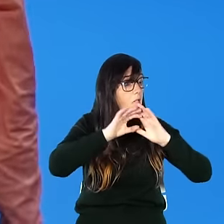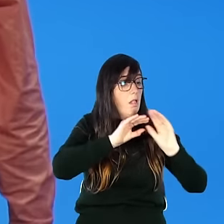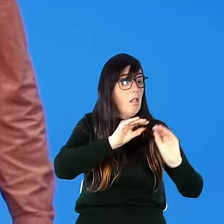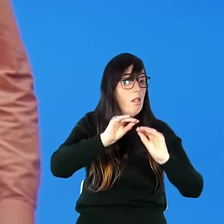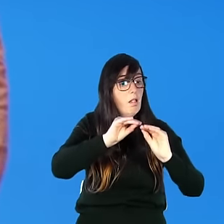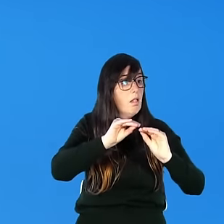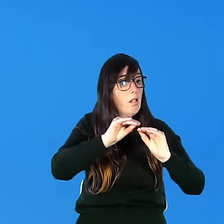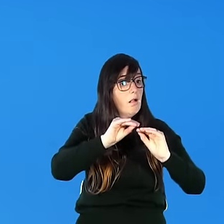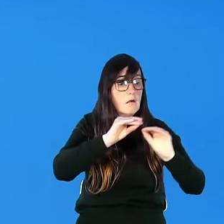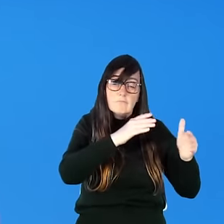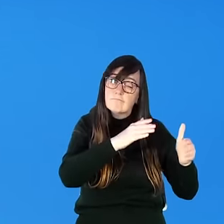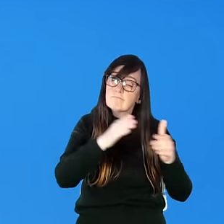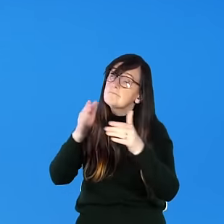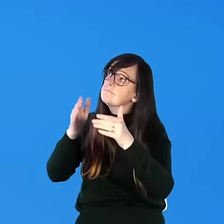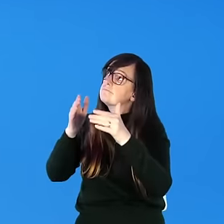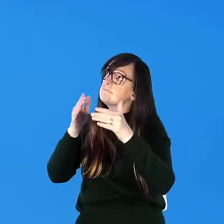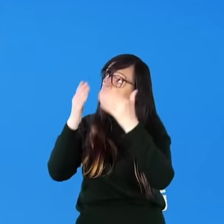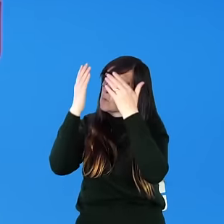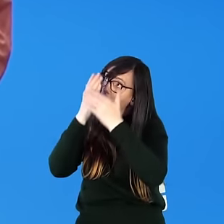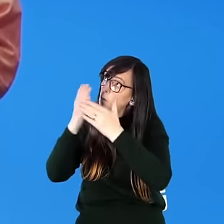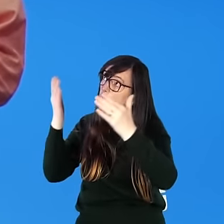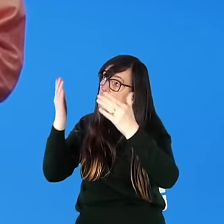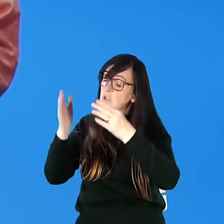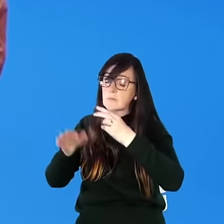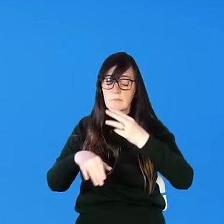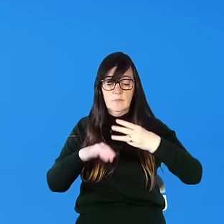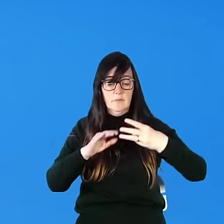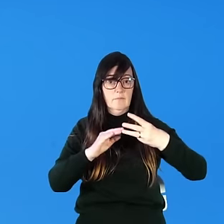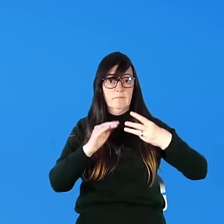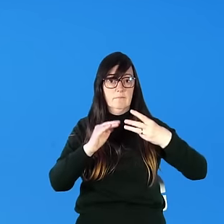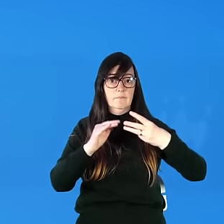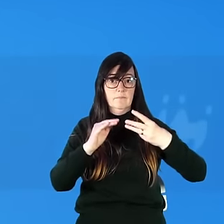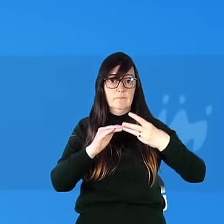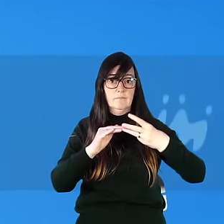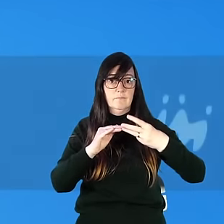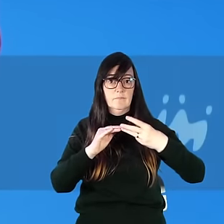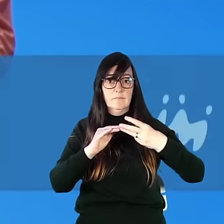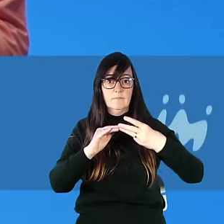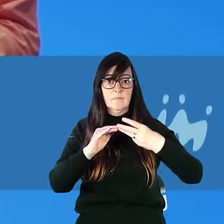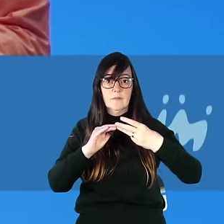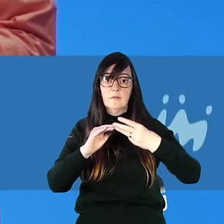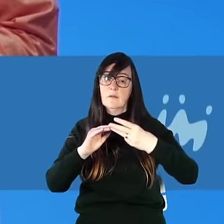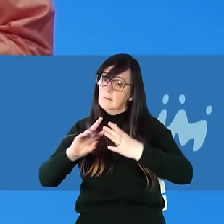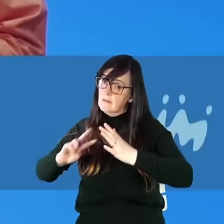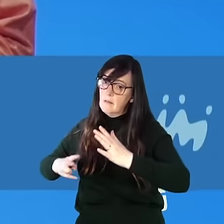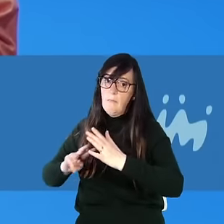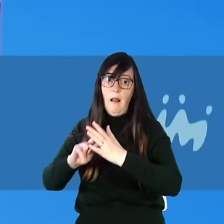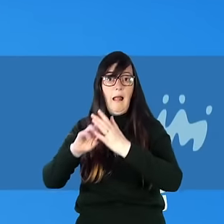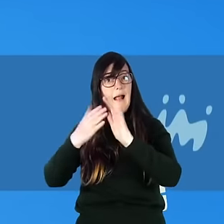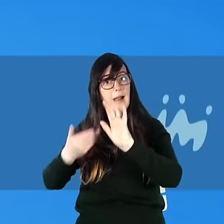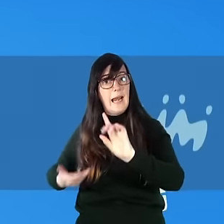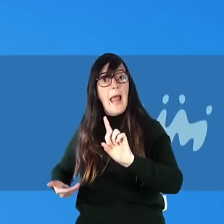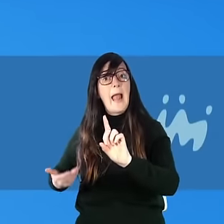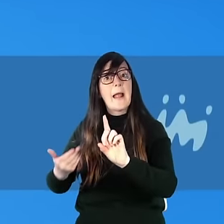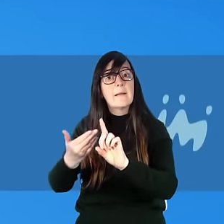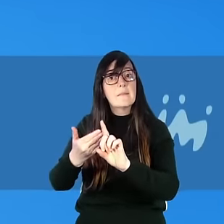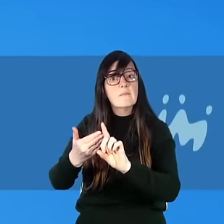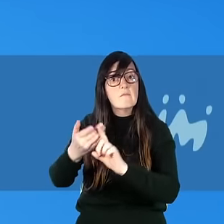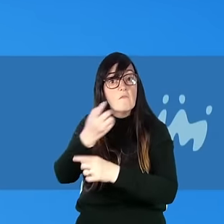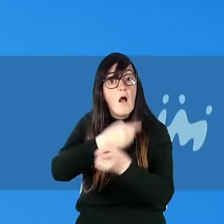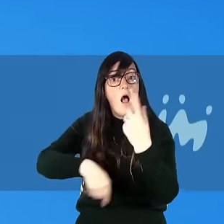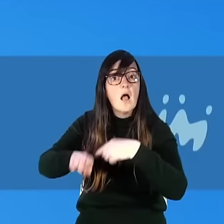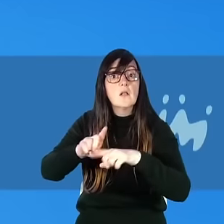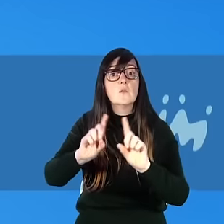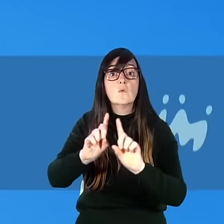And thirdly, says Genesis 1, he destined us for glory. That's from verse 31 of the passage. He destined